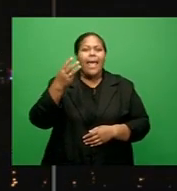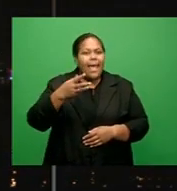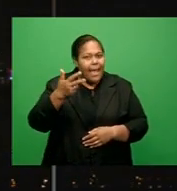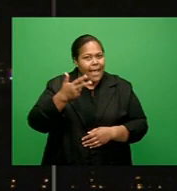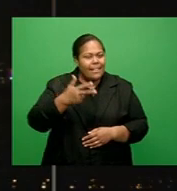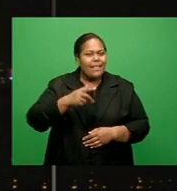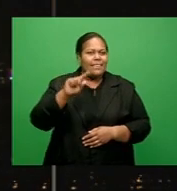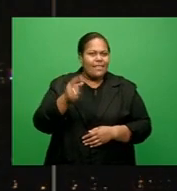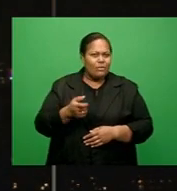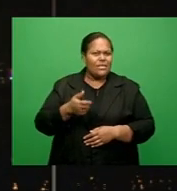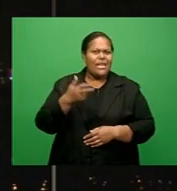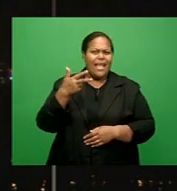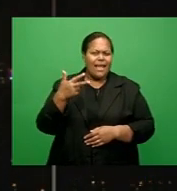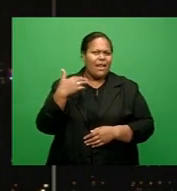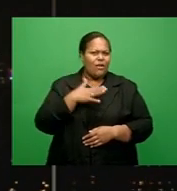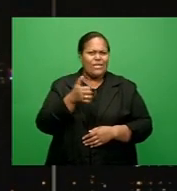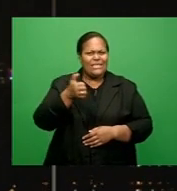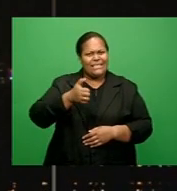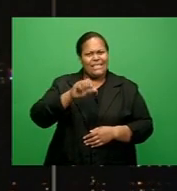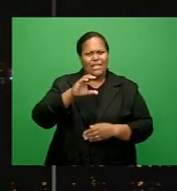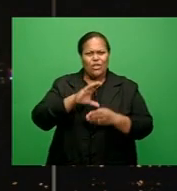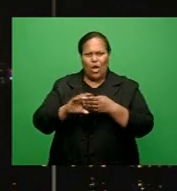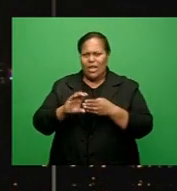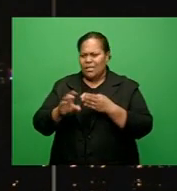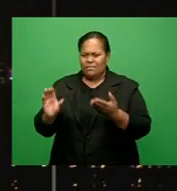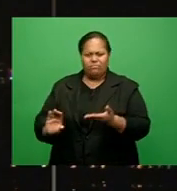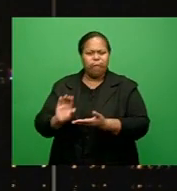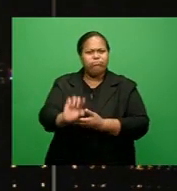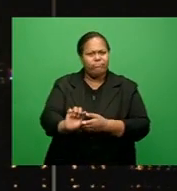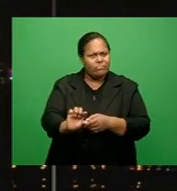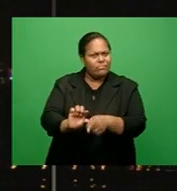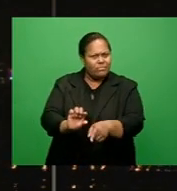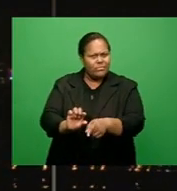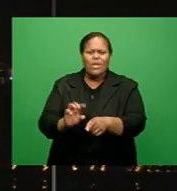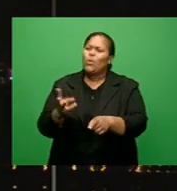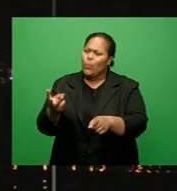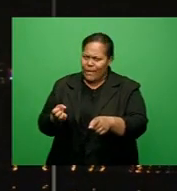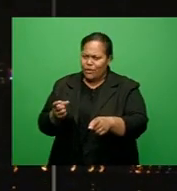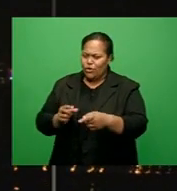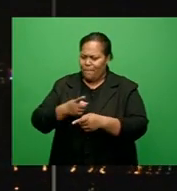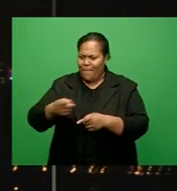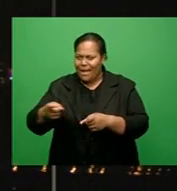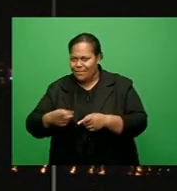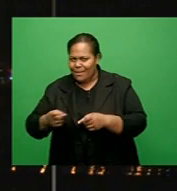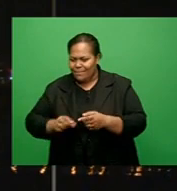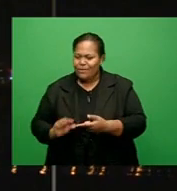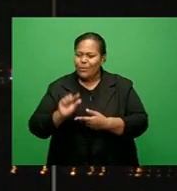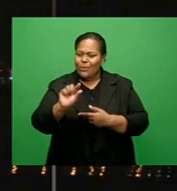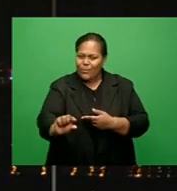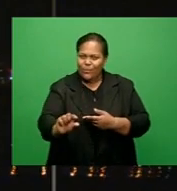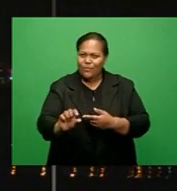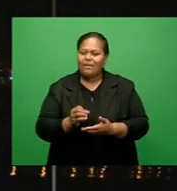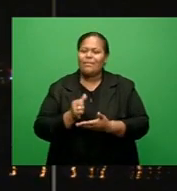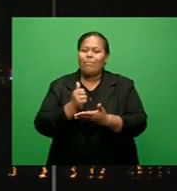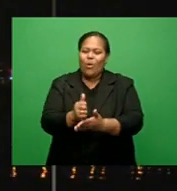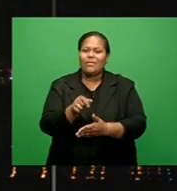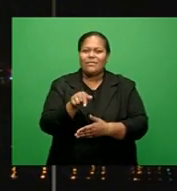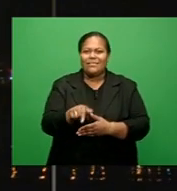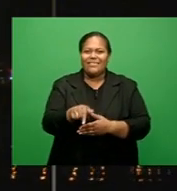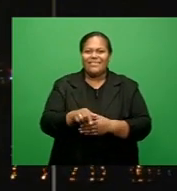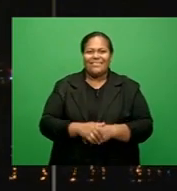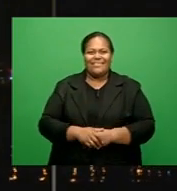$18,816. He says Prem Singh also contributed to the account from his salary and allowances. According to Prasad, the fund